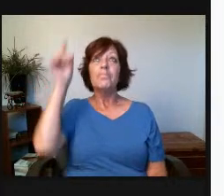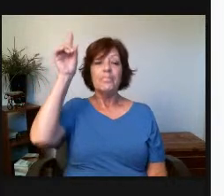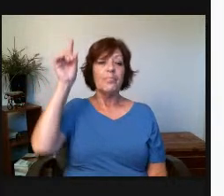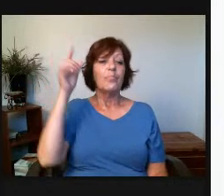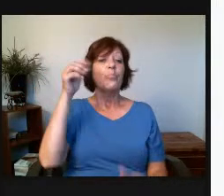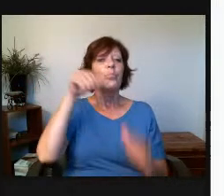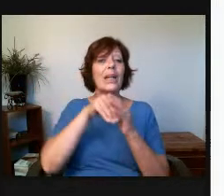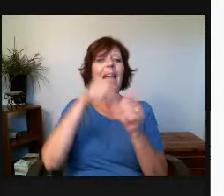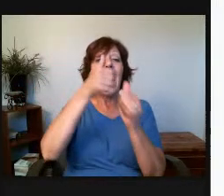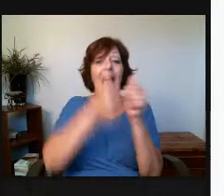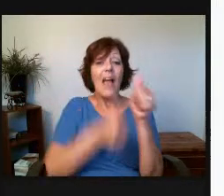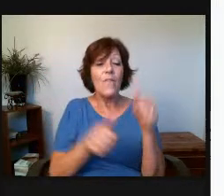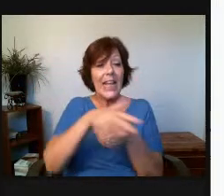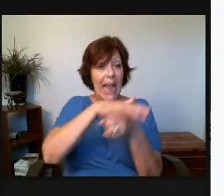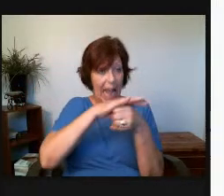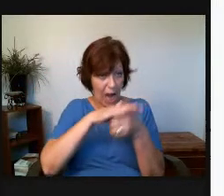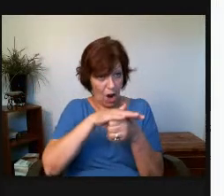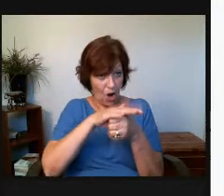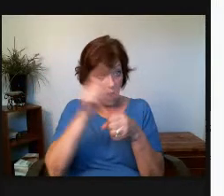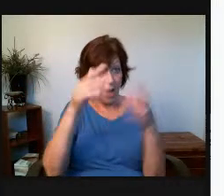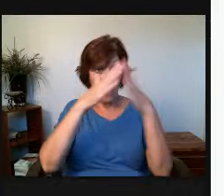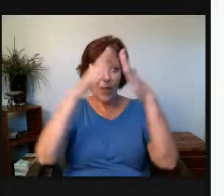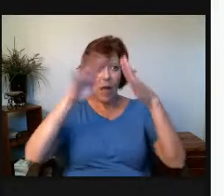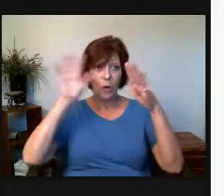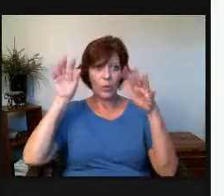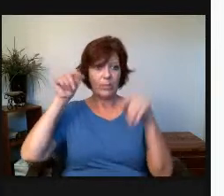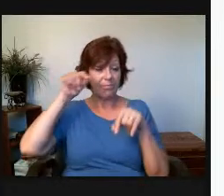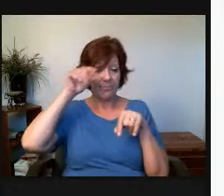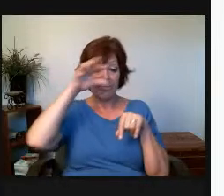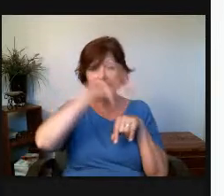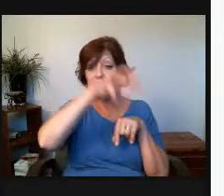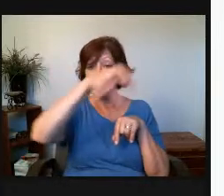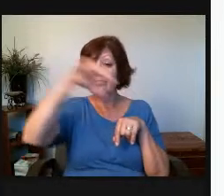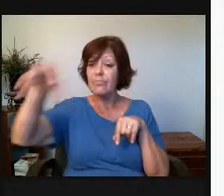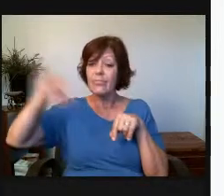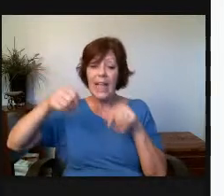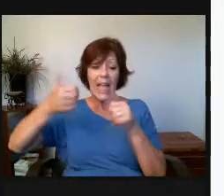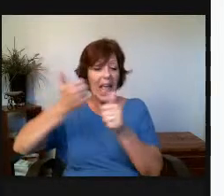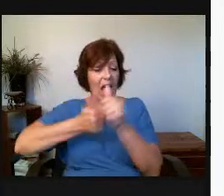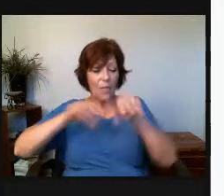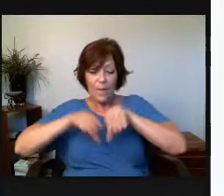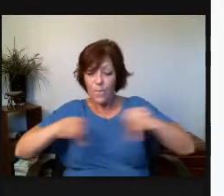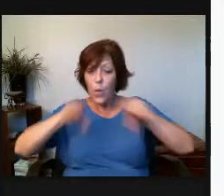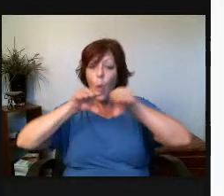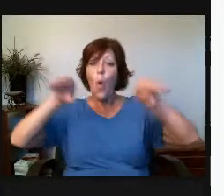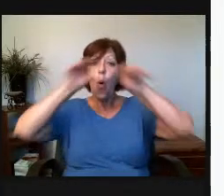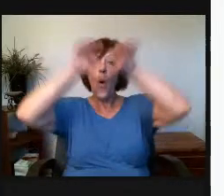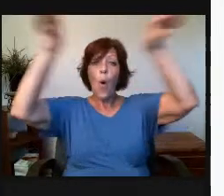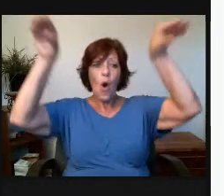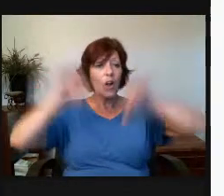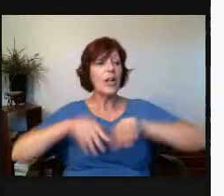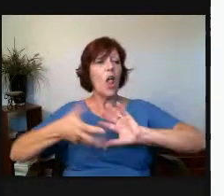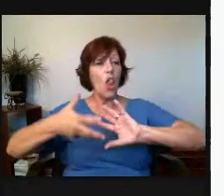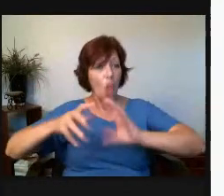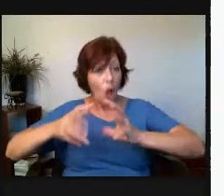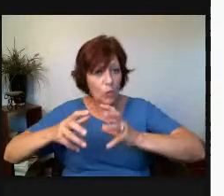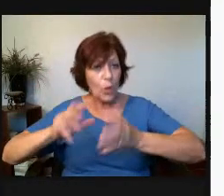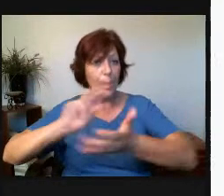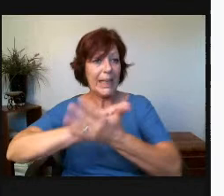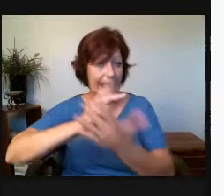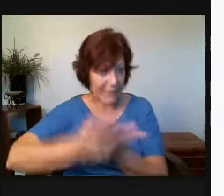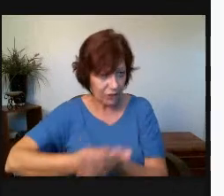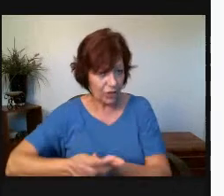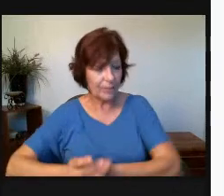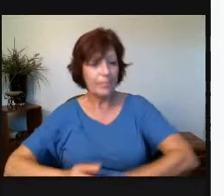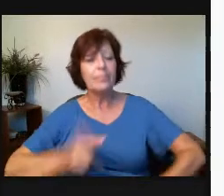every area of your house, in every level, in your bedroom, in your kitchen, in your laundry room. We also want